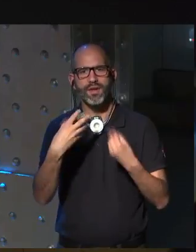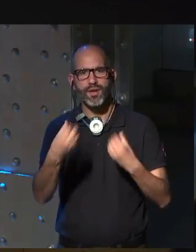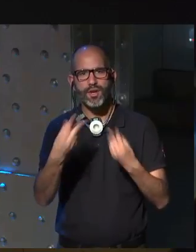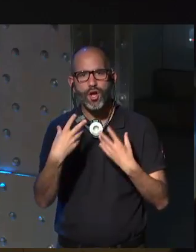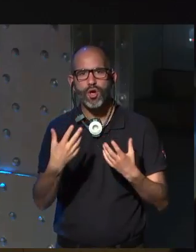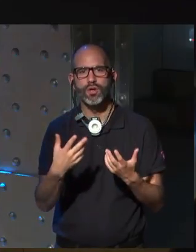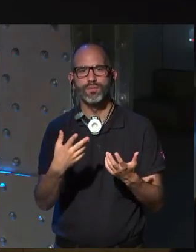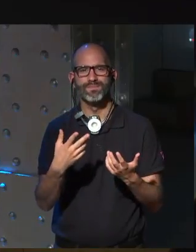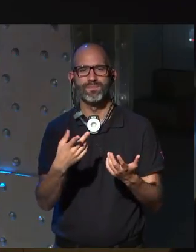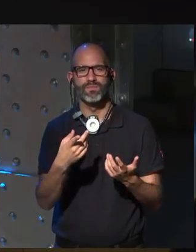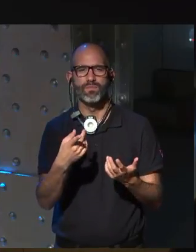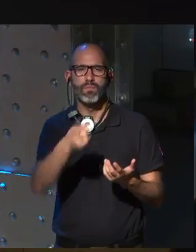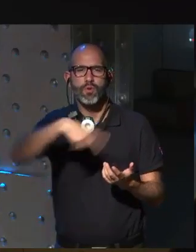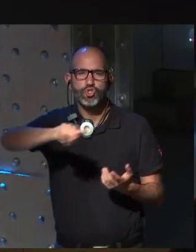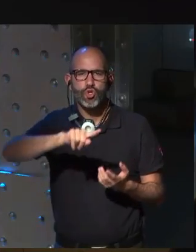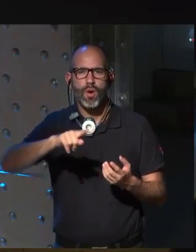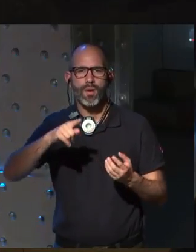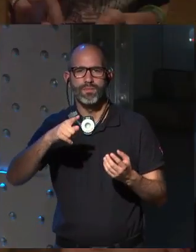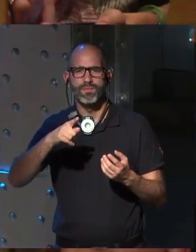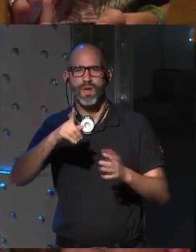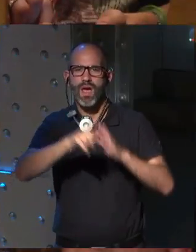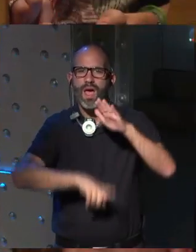opinion on